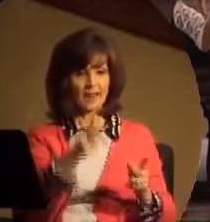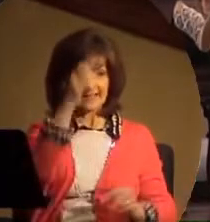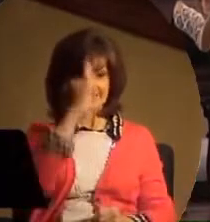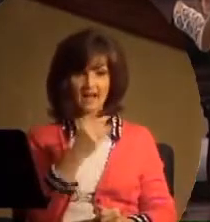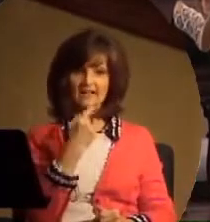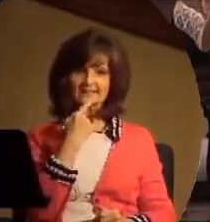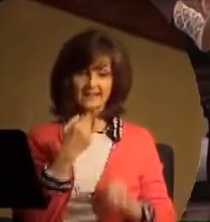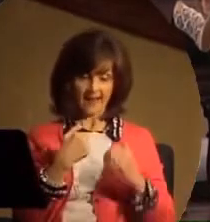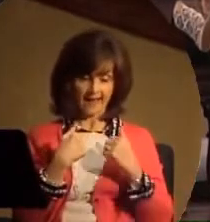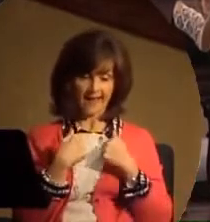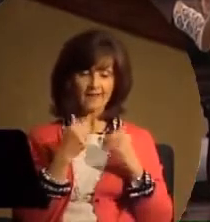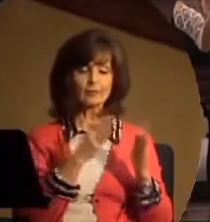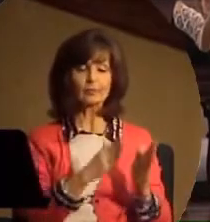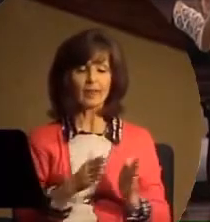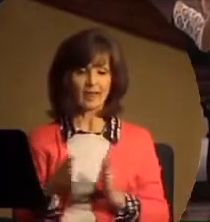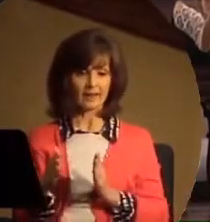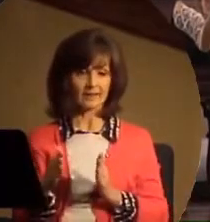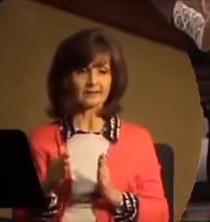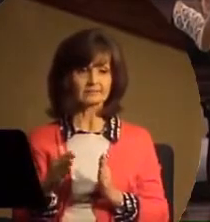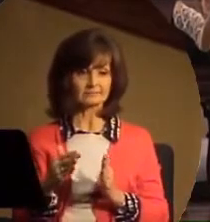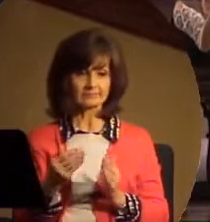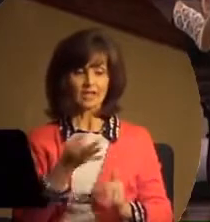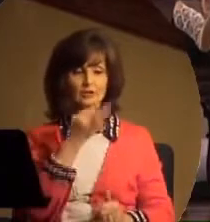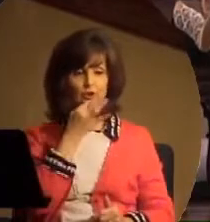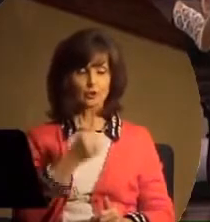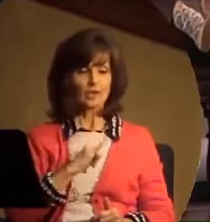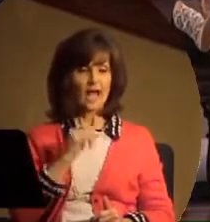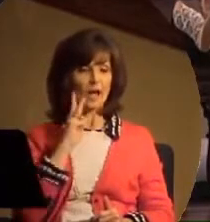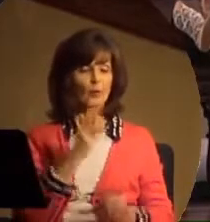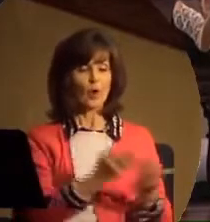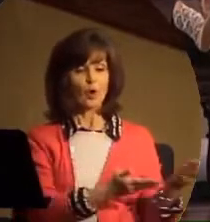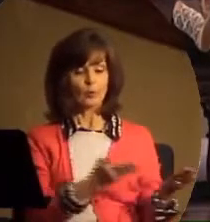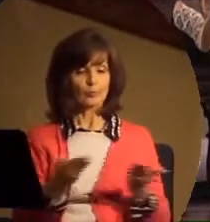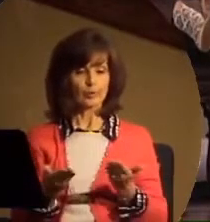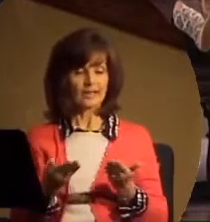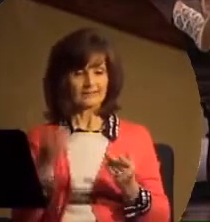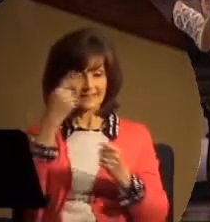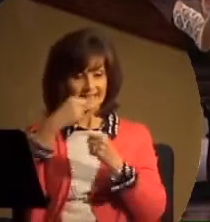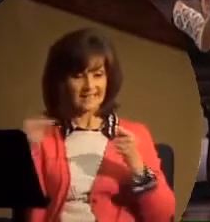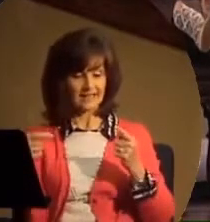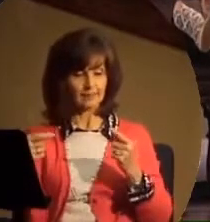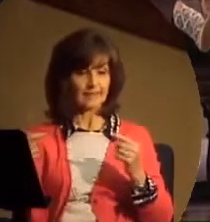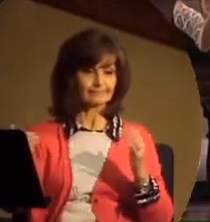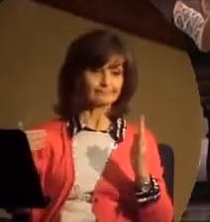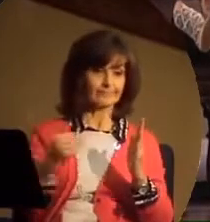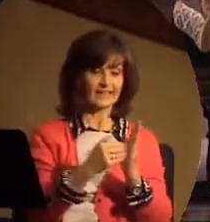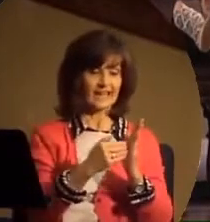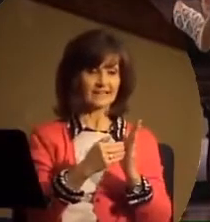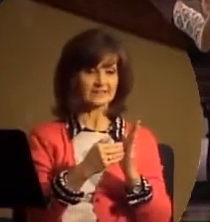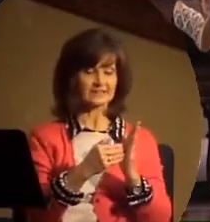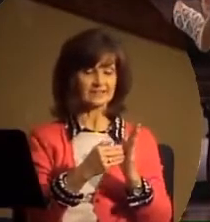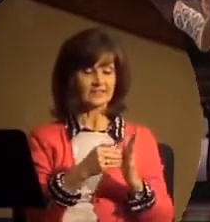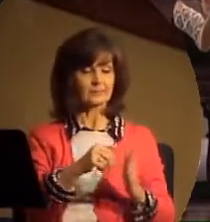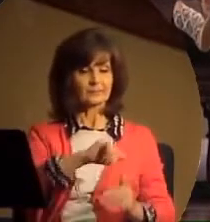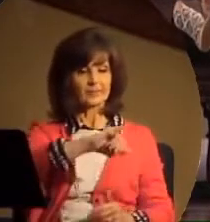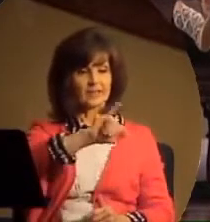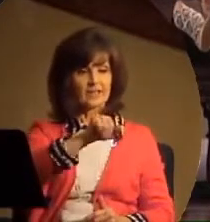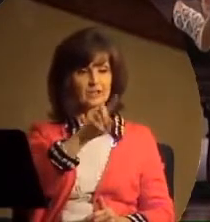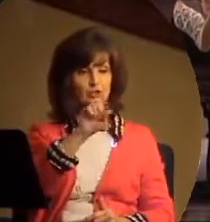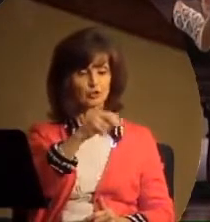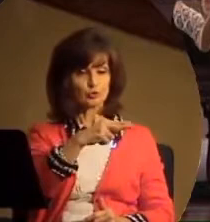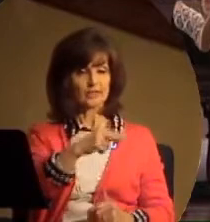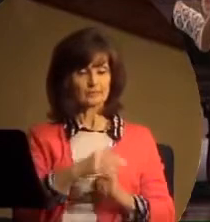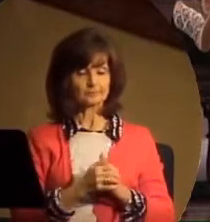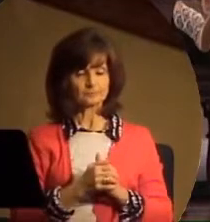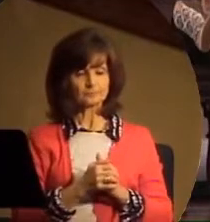I've got a plan. I'm getting ready to bring upon Judah the Chaldeans. And here's the problem. When he said this, Egypt was the world